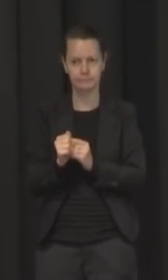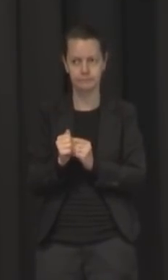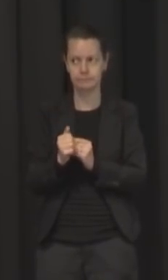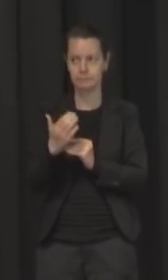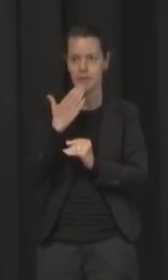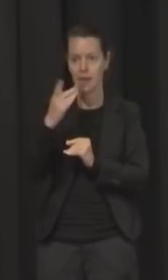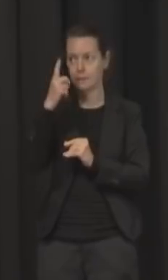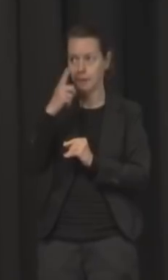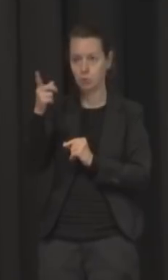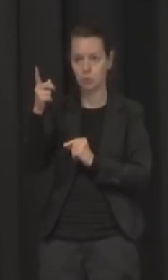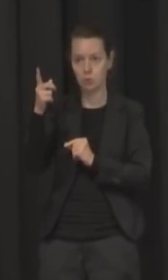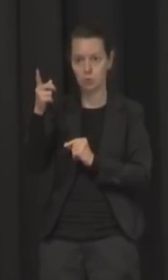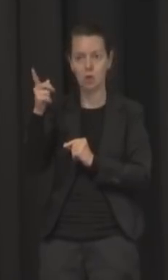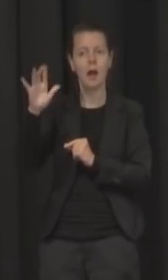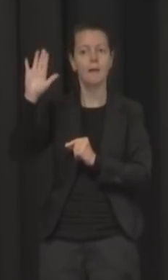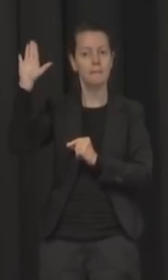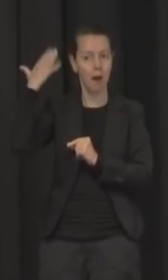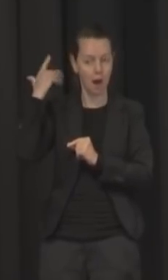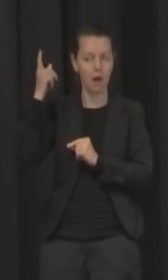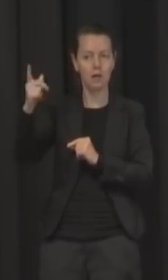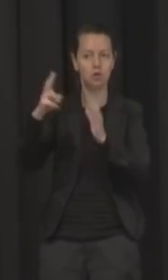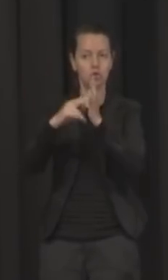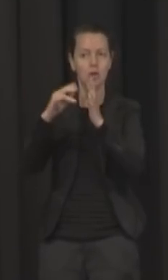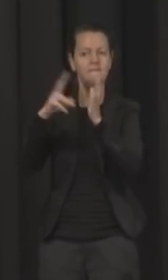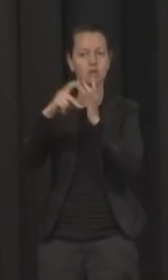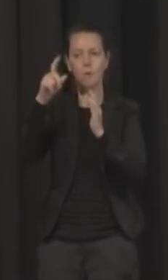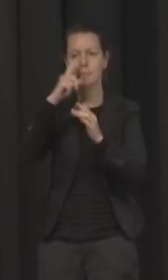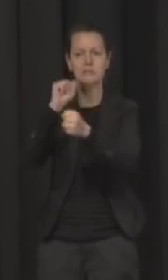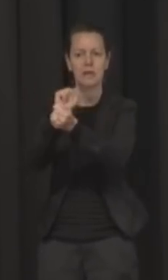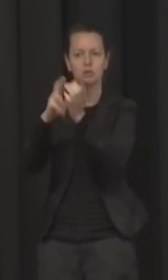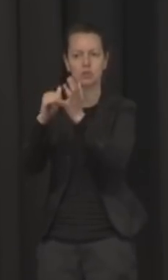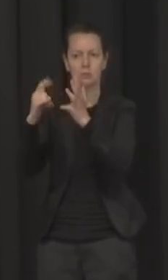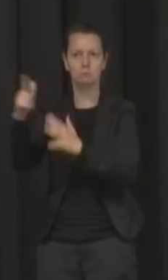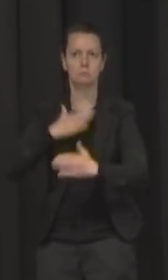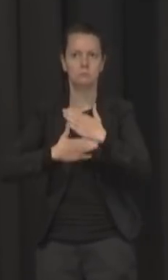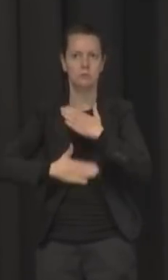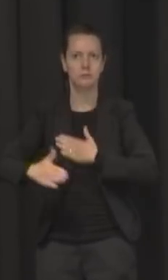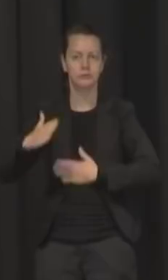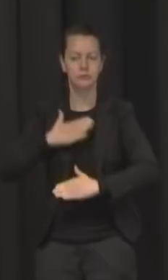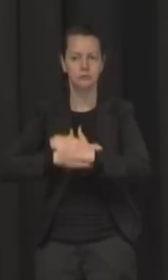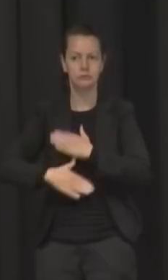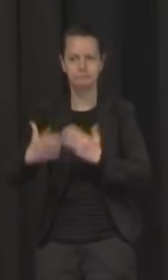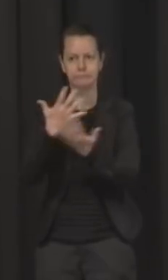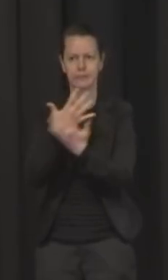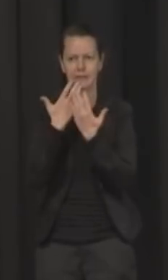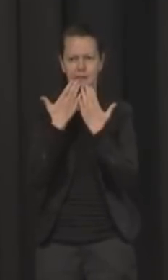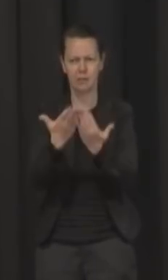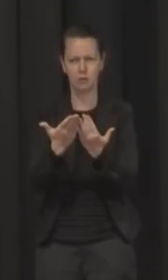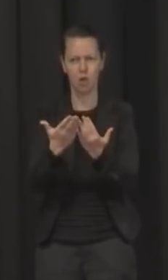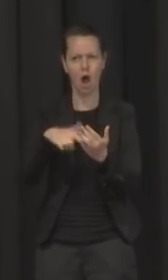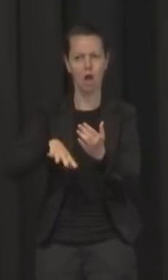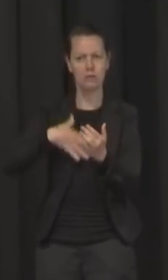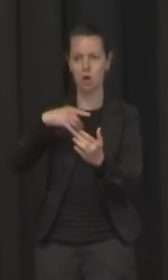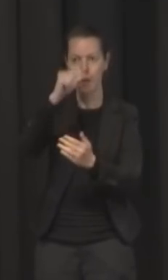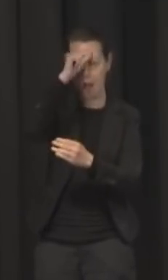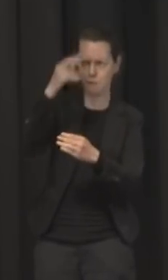now changed. It's now safe for them to come home. And, you know, as we've always said, we don't want people locked out of our state, and we don't want people locked in their homes.